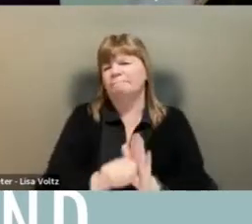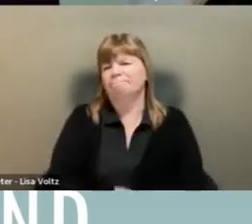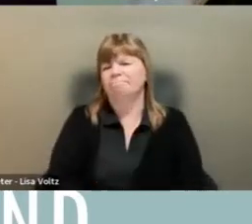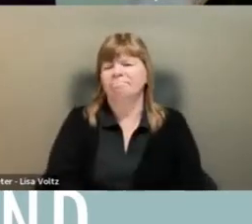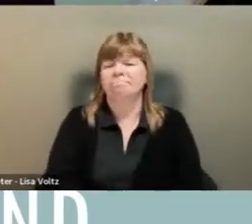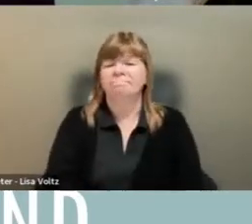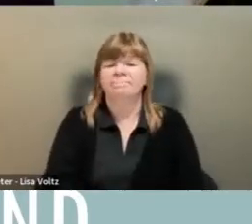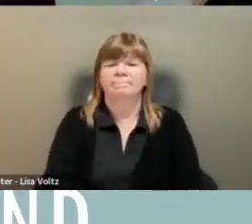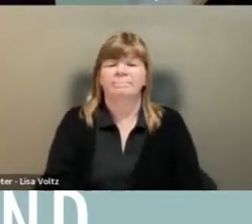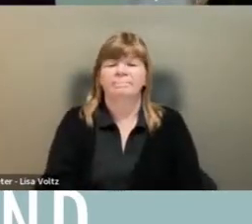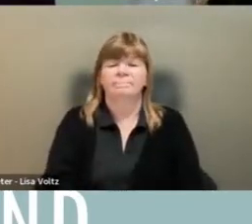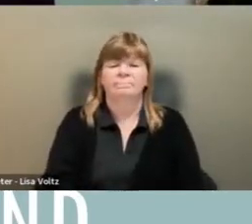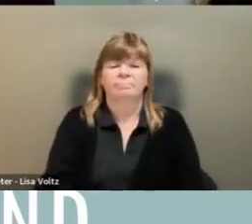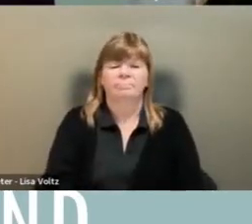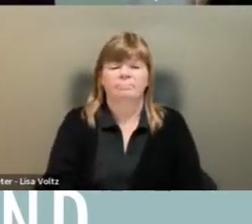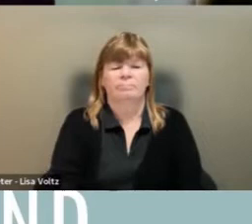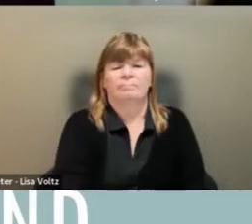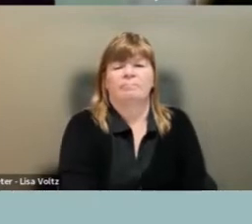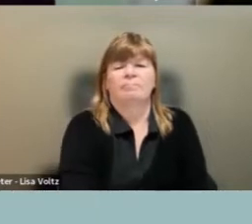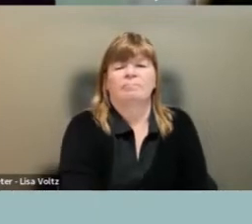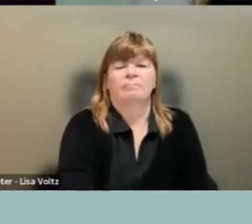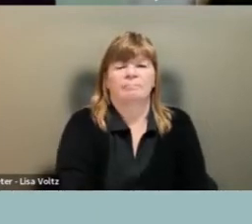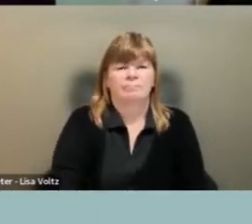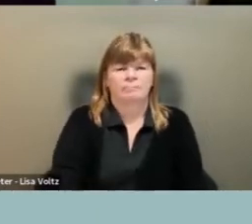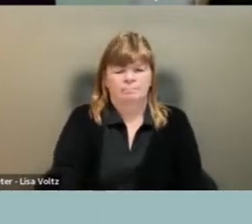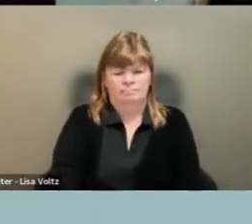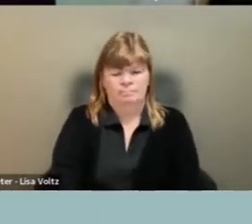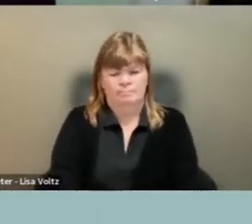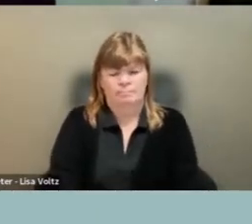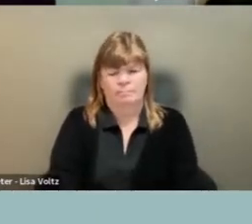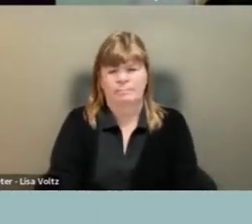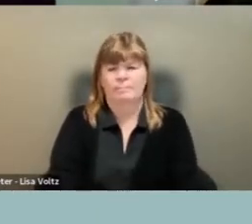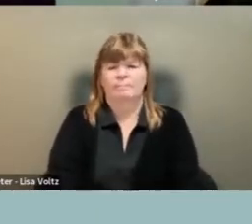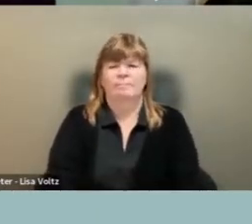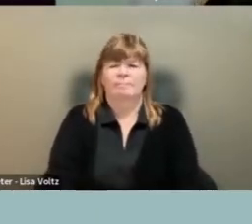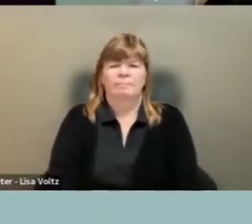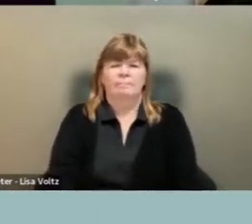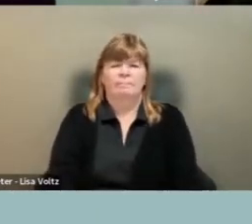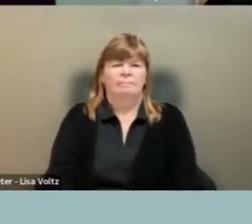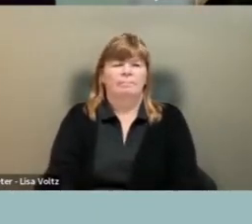Okay, next.